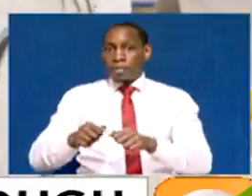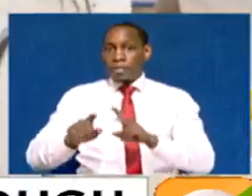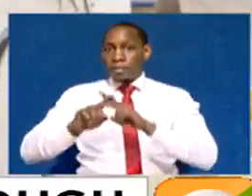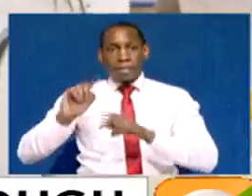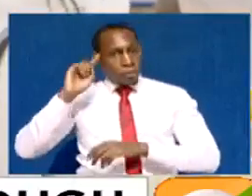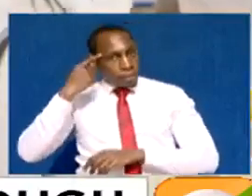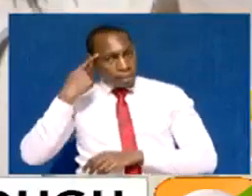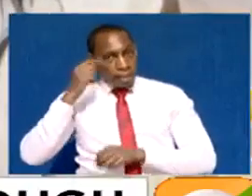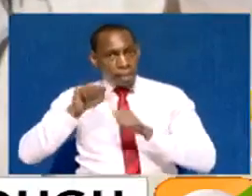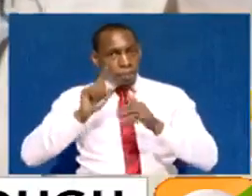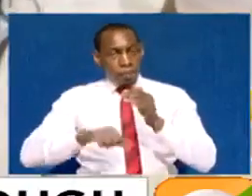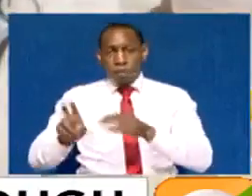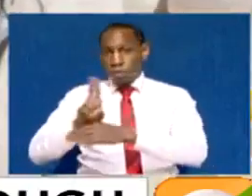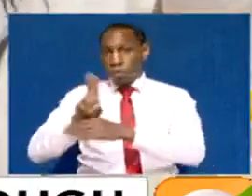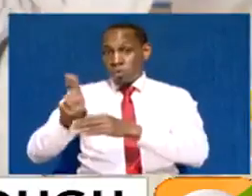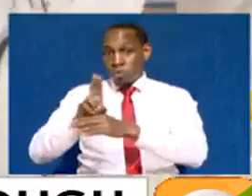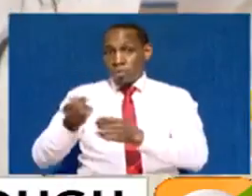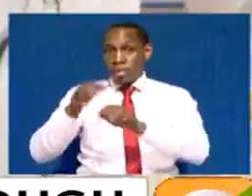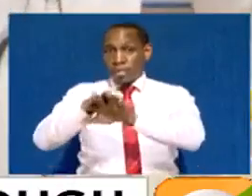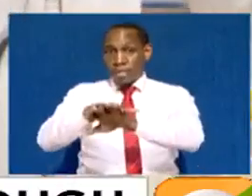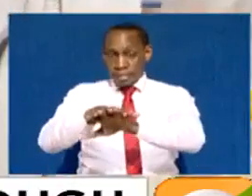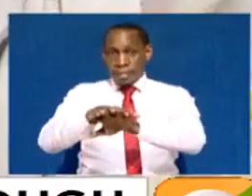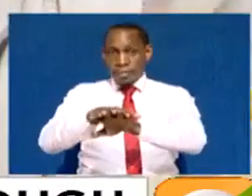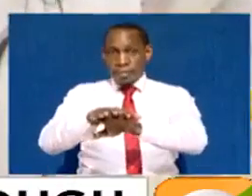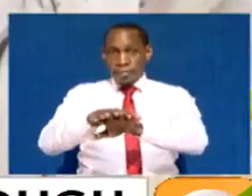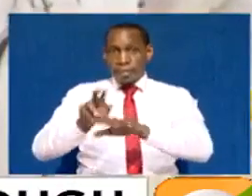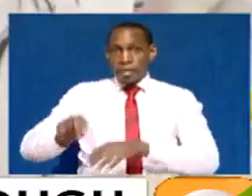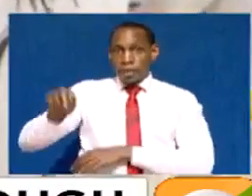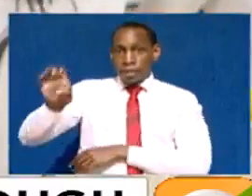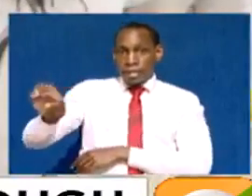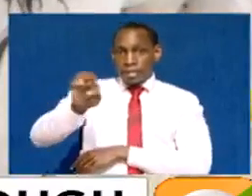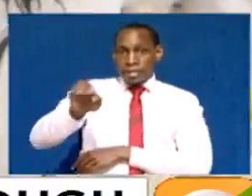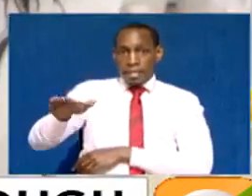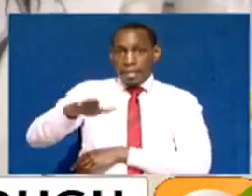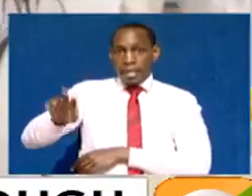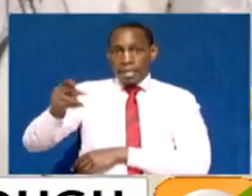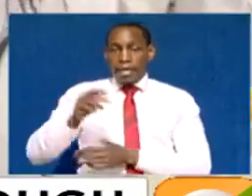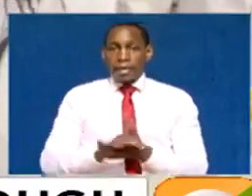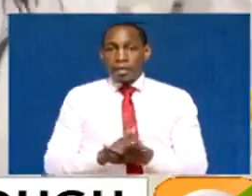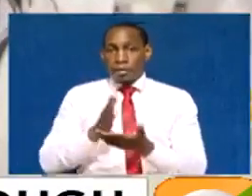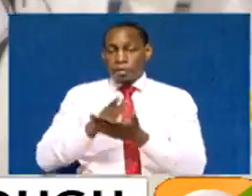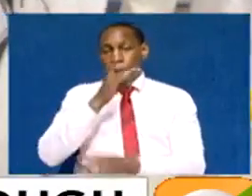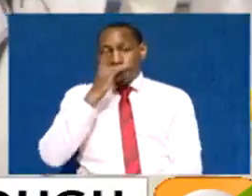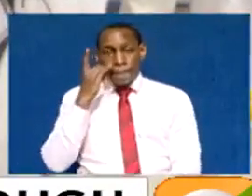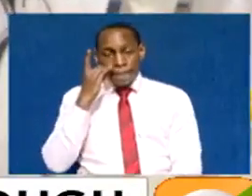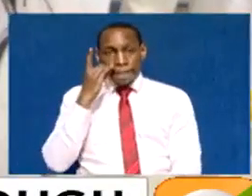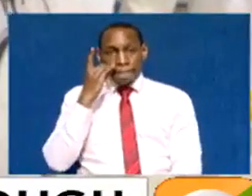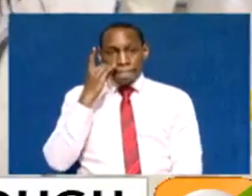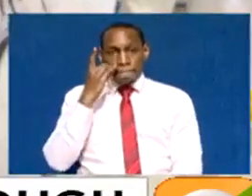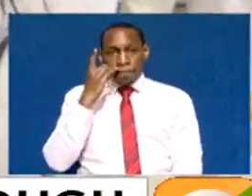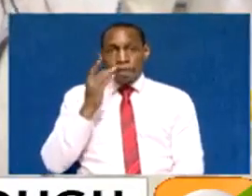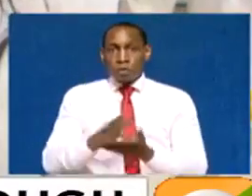possibly start thinking of using that integrated method in the northeastern part of Kenya, which is dry and we